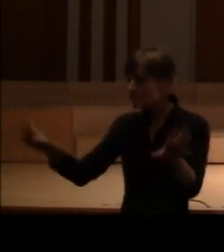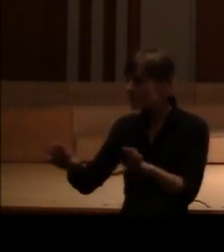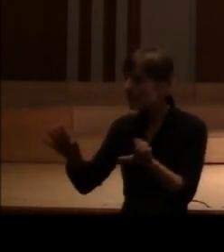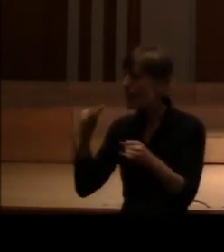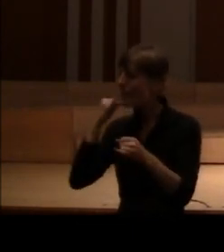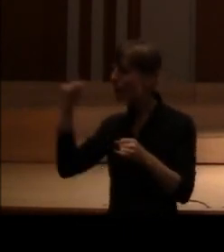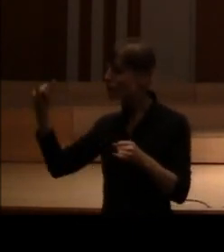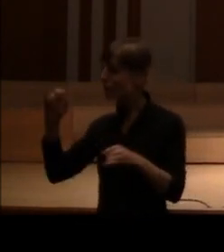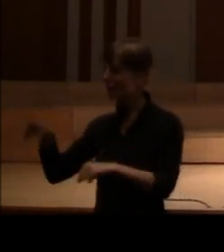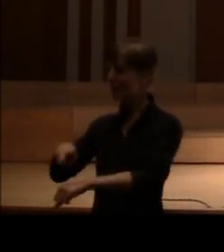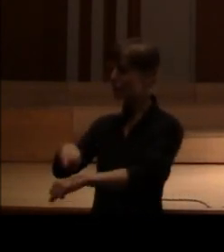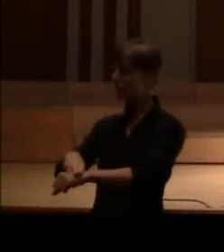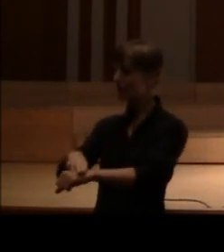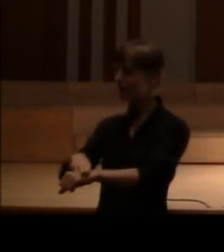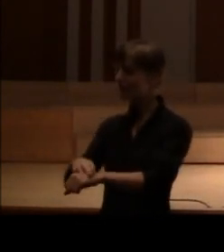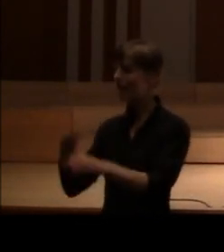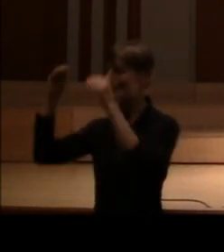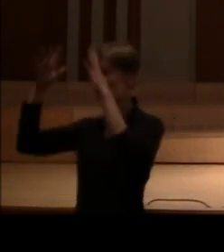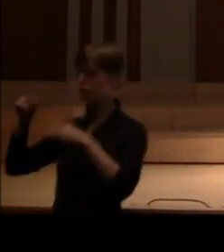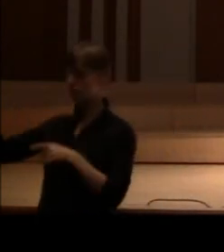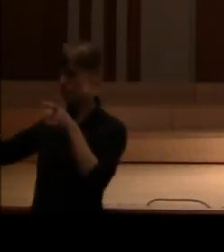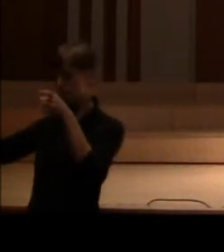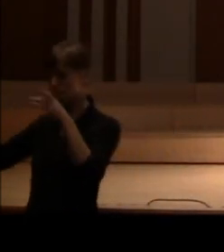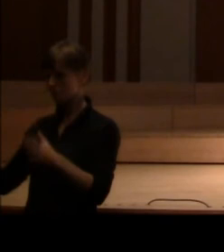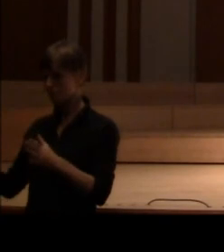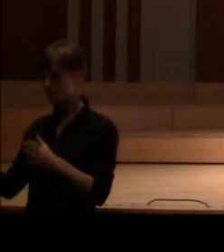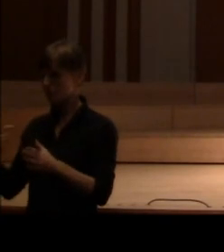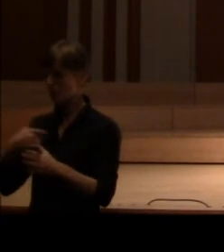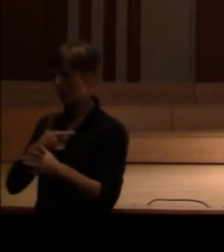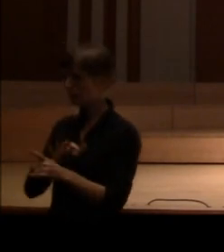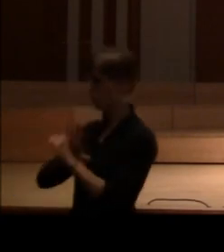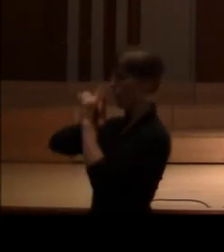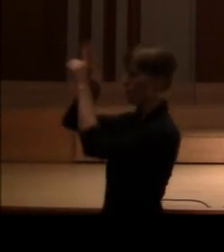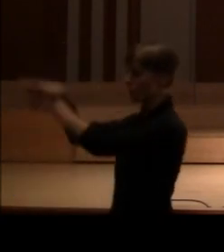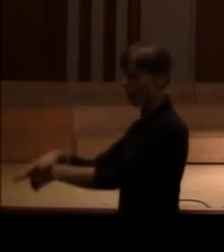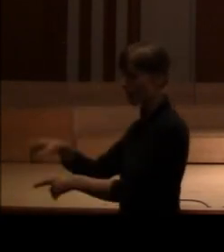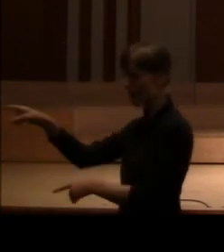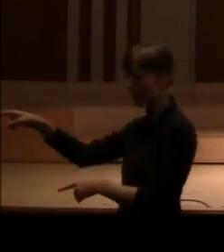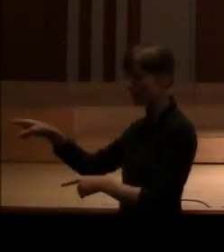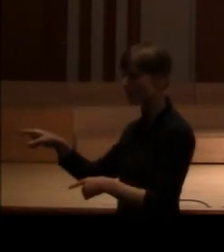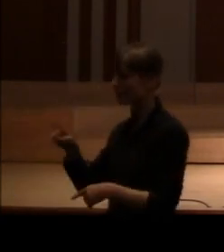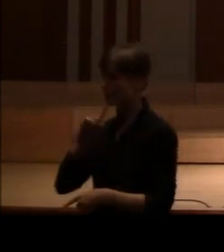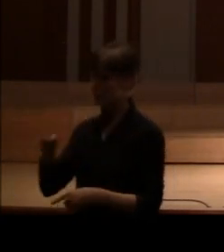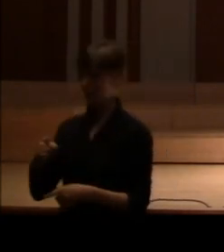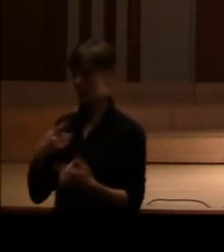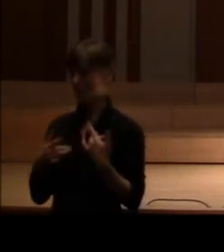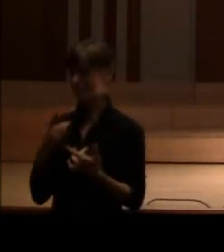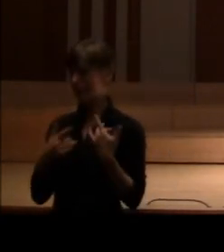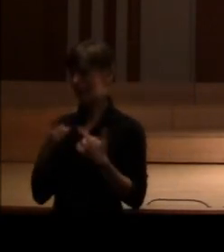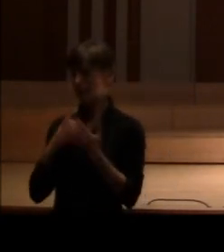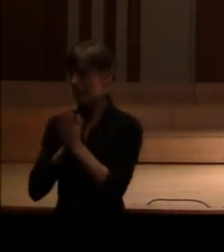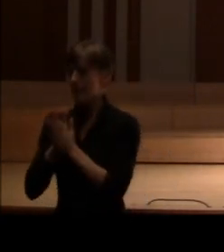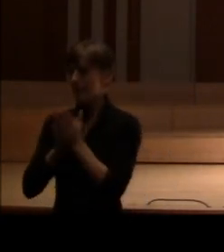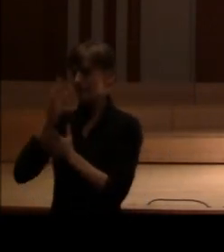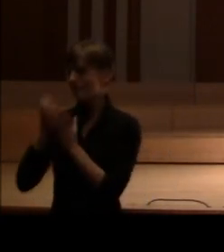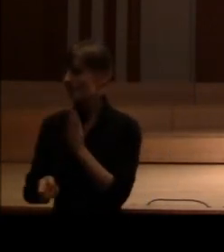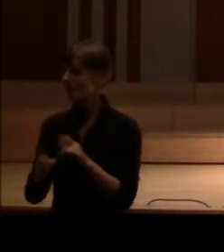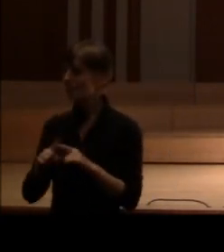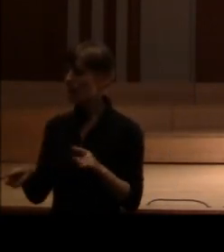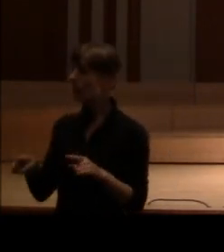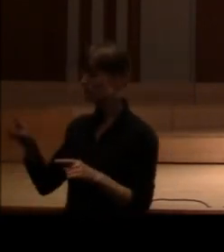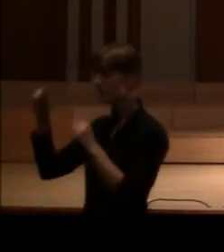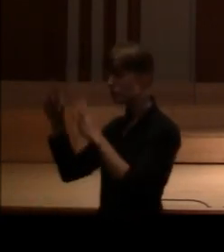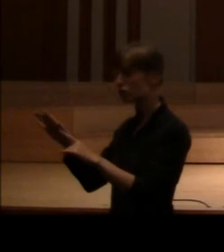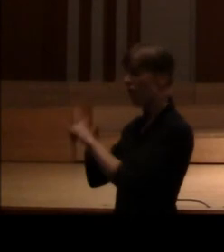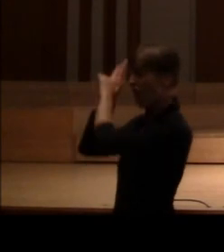because we decided that it was an oppressive regime that we'd have to overthrow. We were like really zealous 7 and 9 year olds. And then we actually did overthrow her